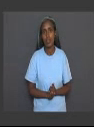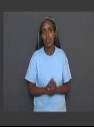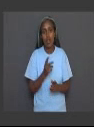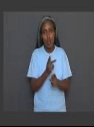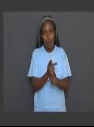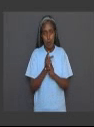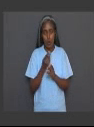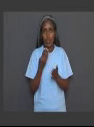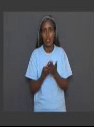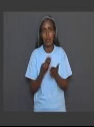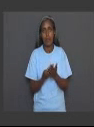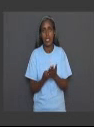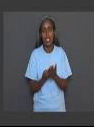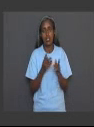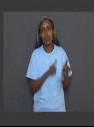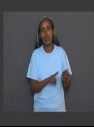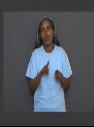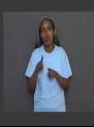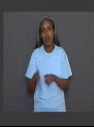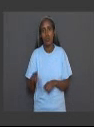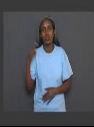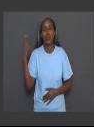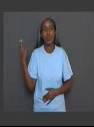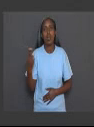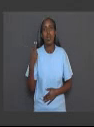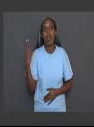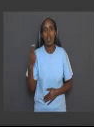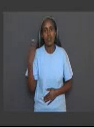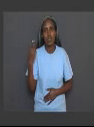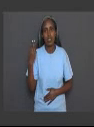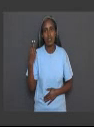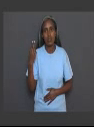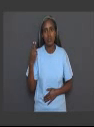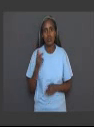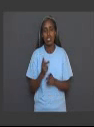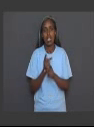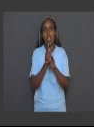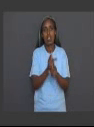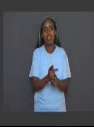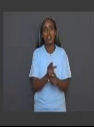Borrowing money is also advantageous to the lending firm.